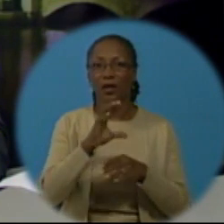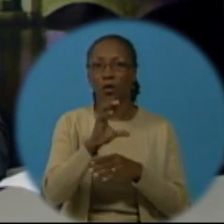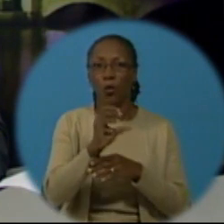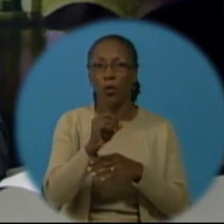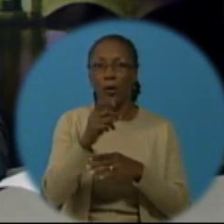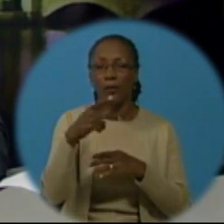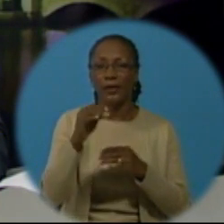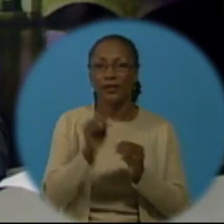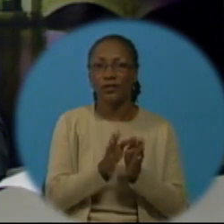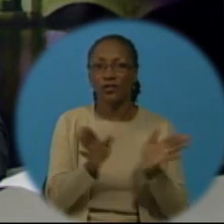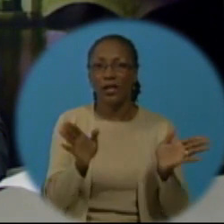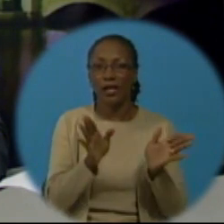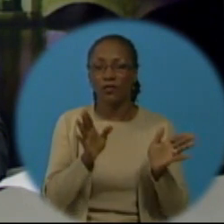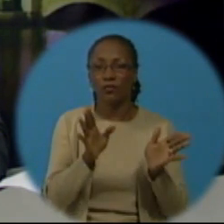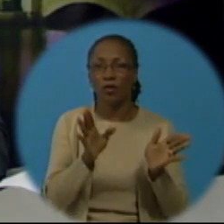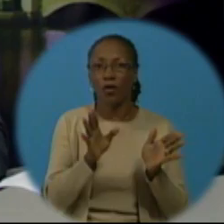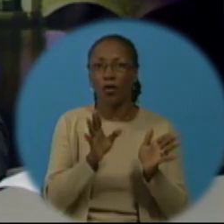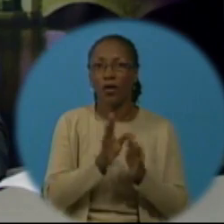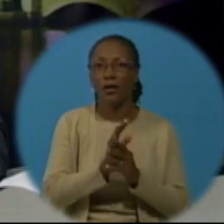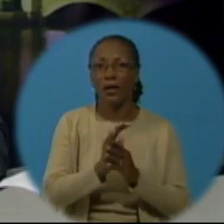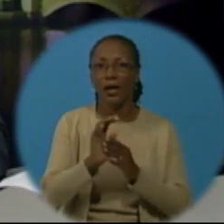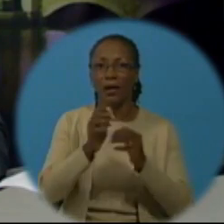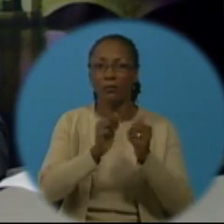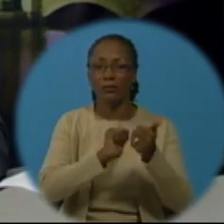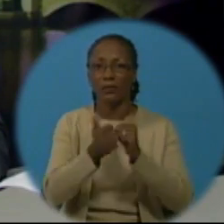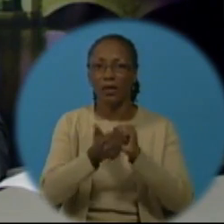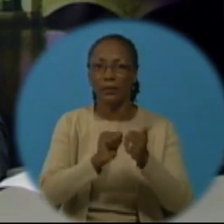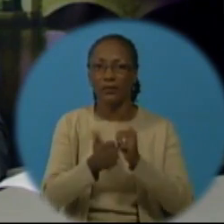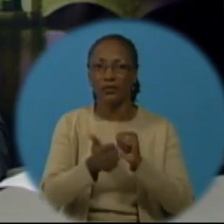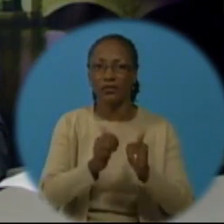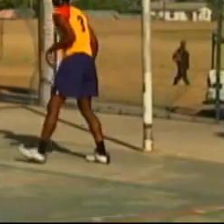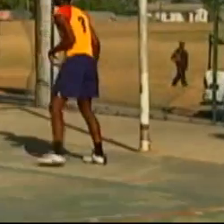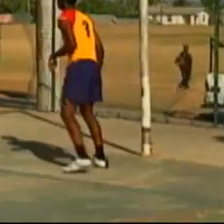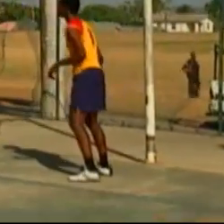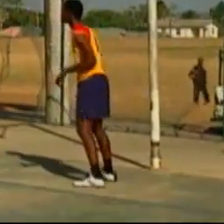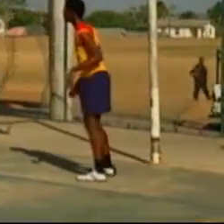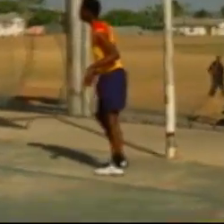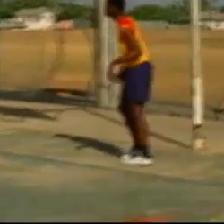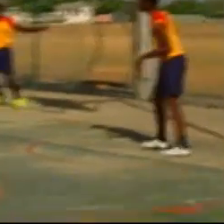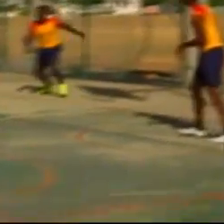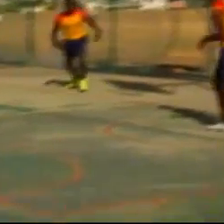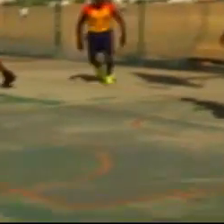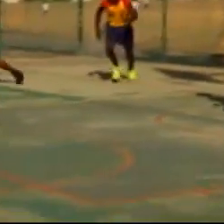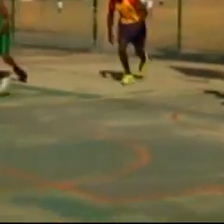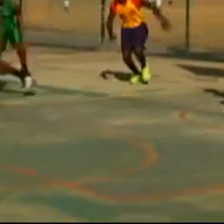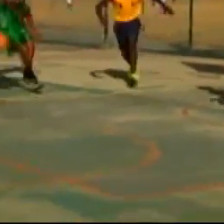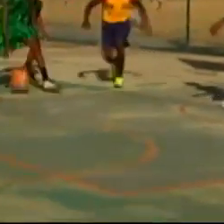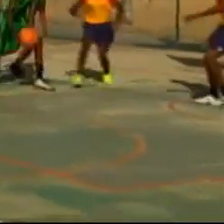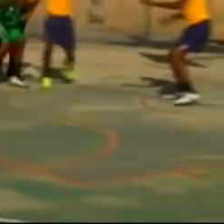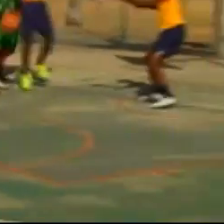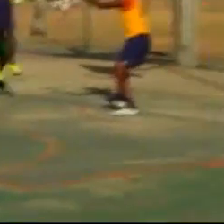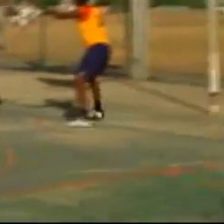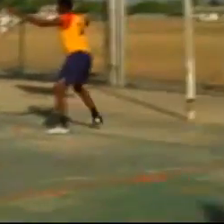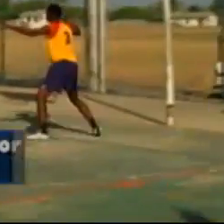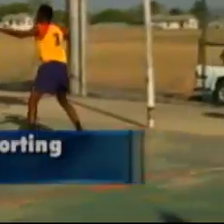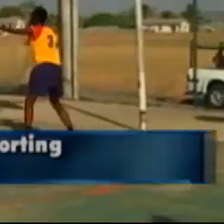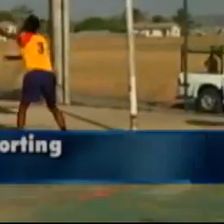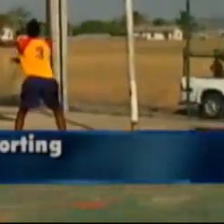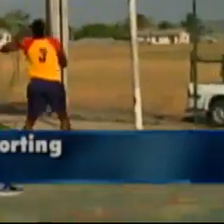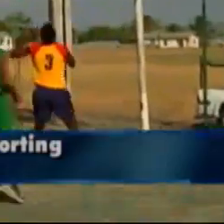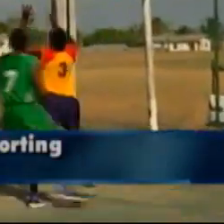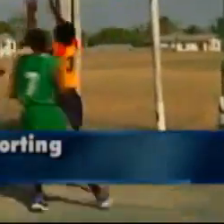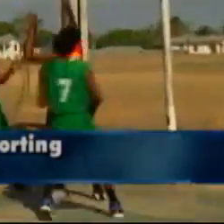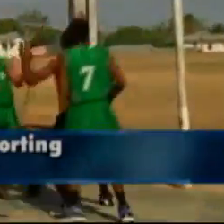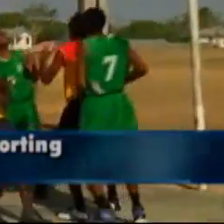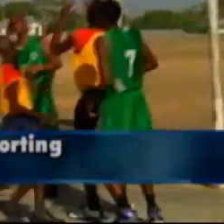Under-16 competition continued yesterday. Here's Marcia Boyce. We're at Cain Garden where Lester Vaughn and Green were hosting Daryl Jordan